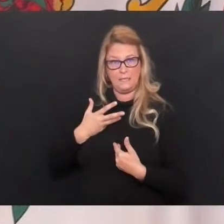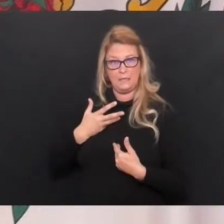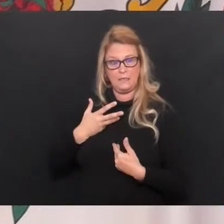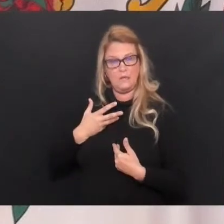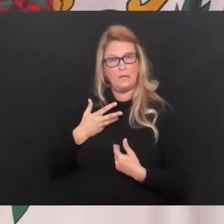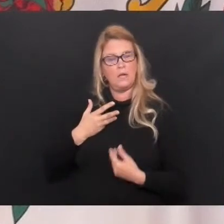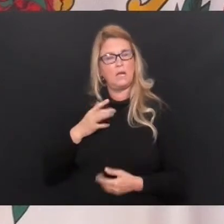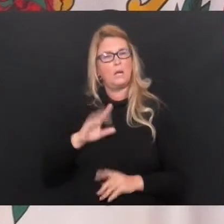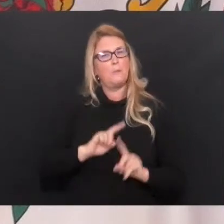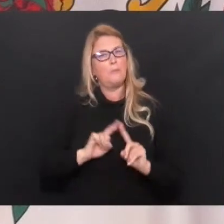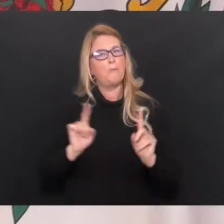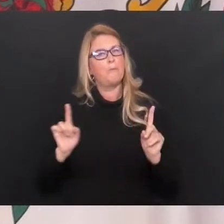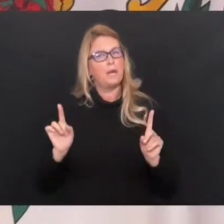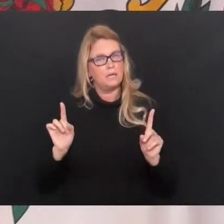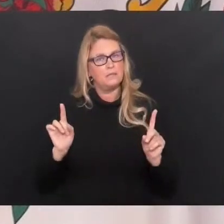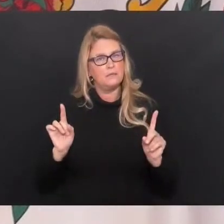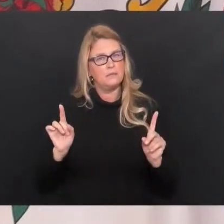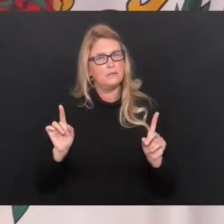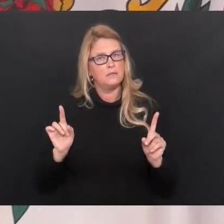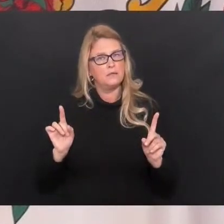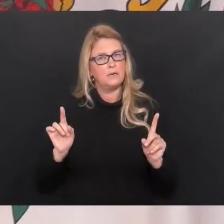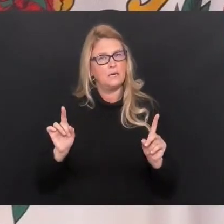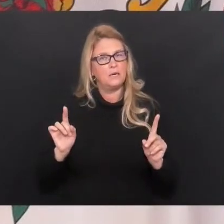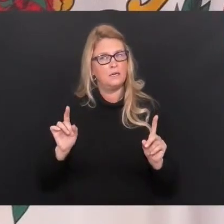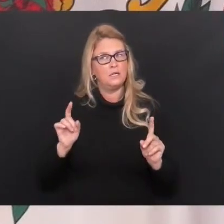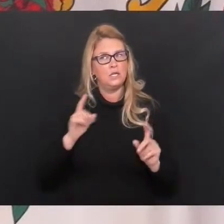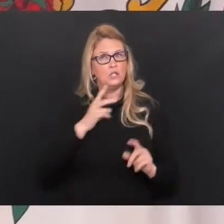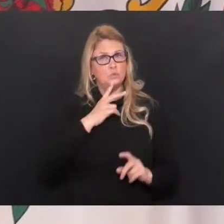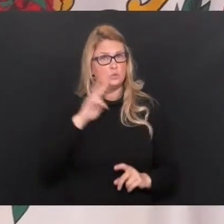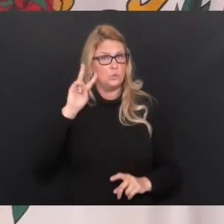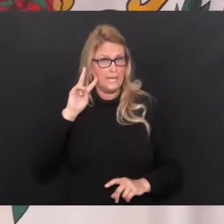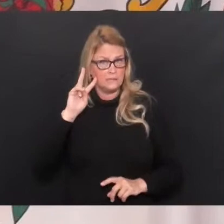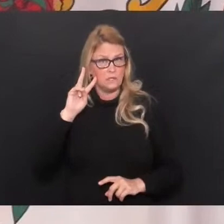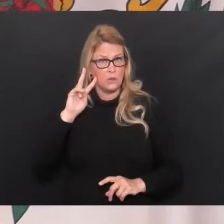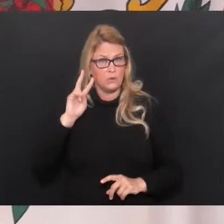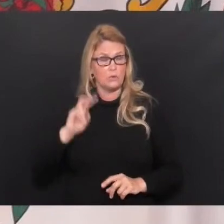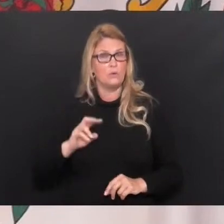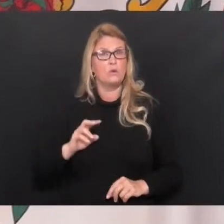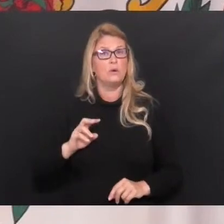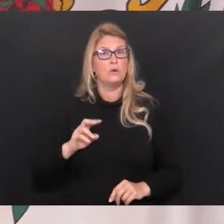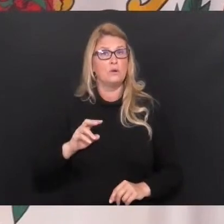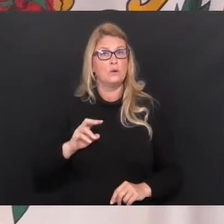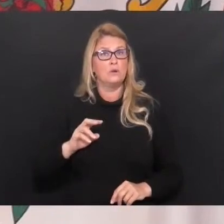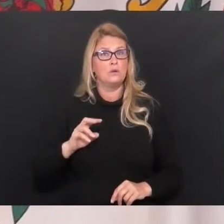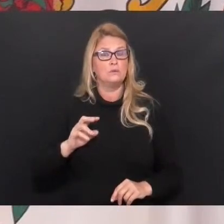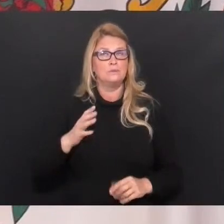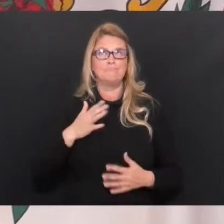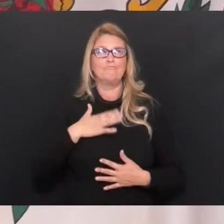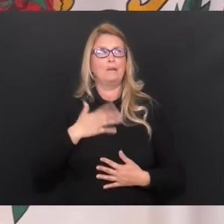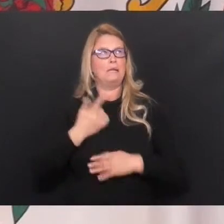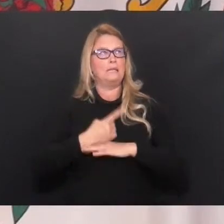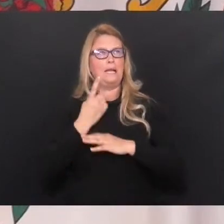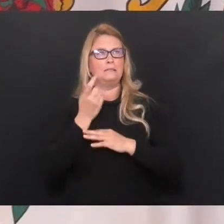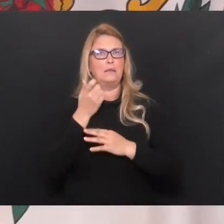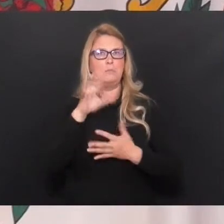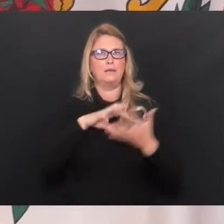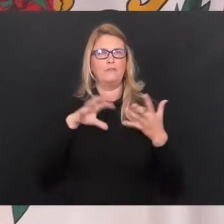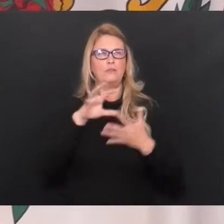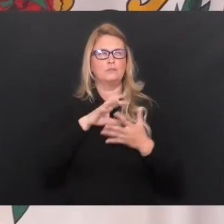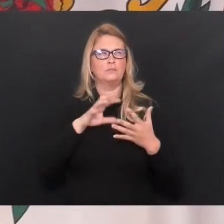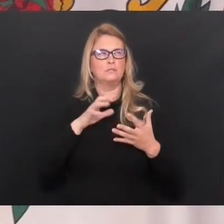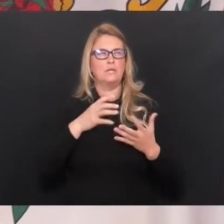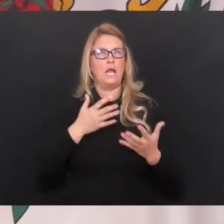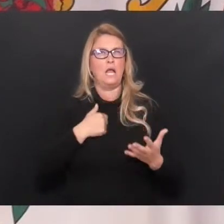But nevertheless, day before yesterday, and the days are all running together now, but it was on, I'm